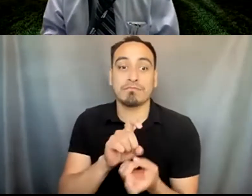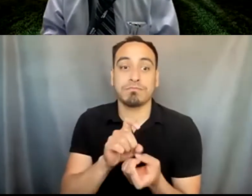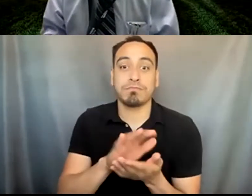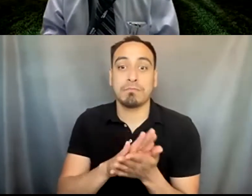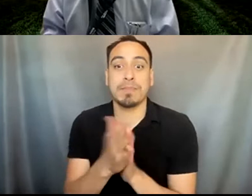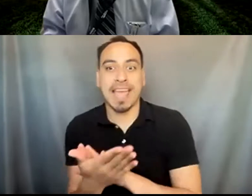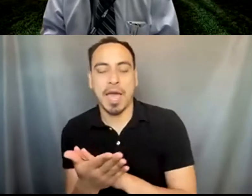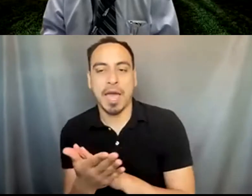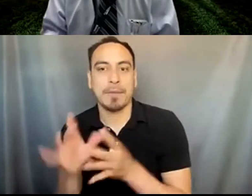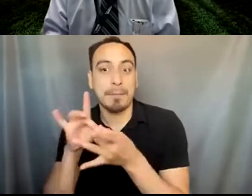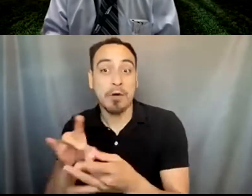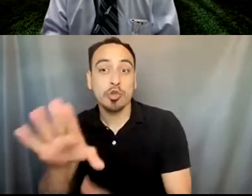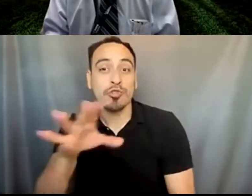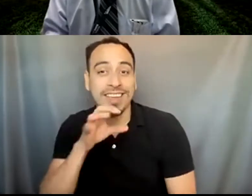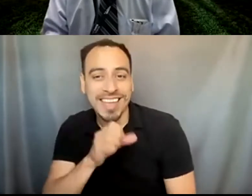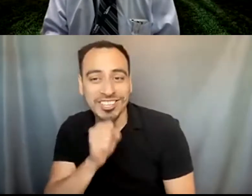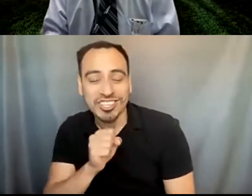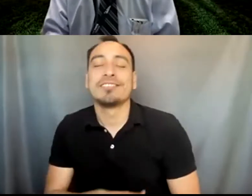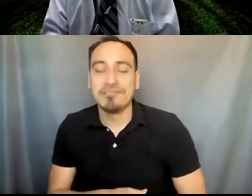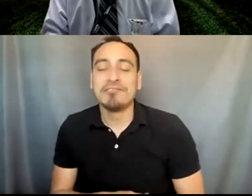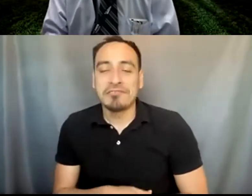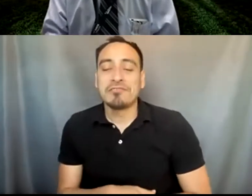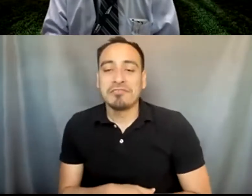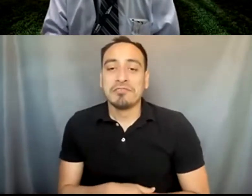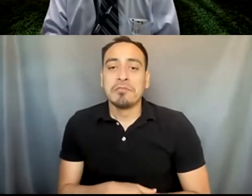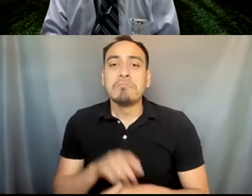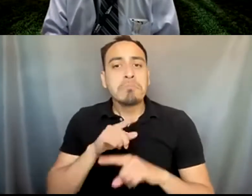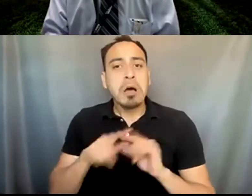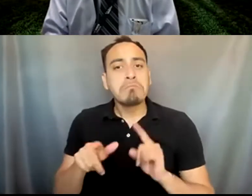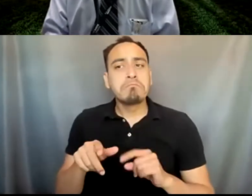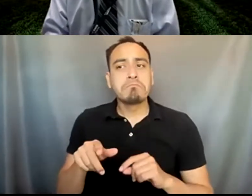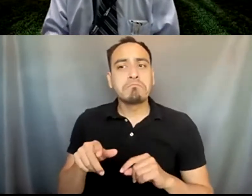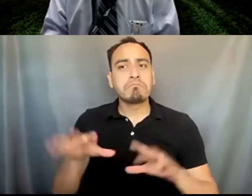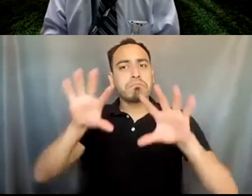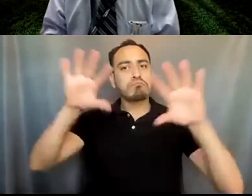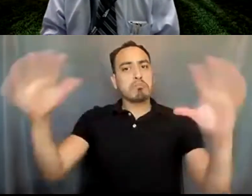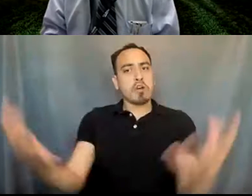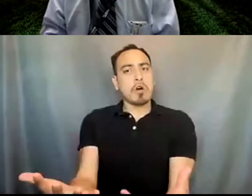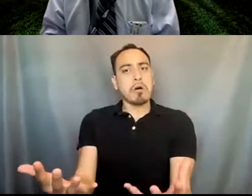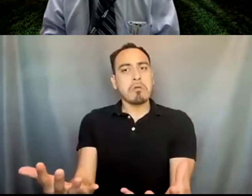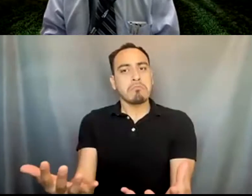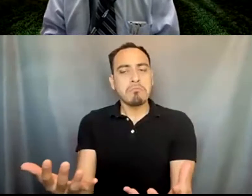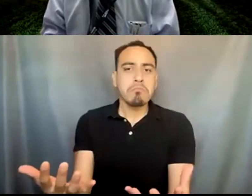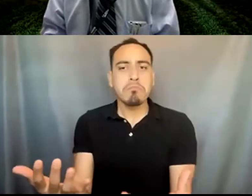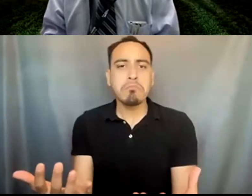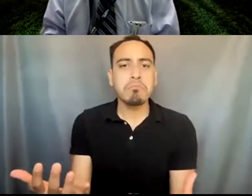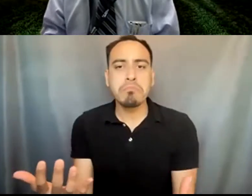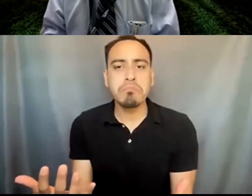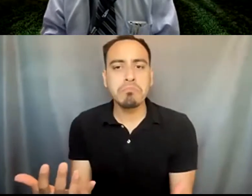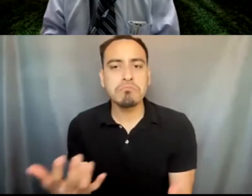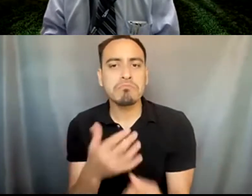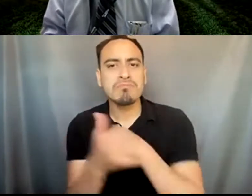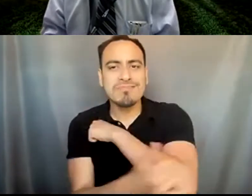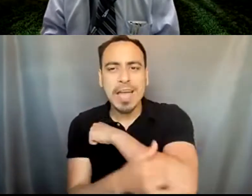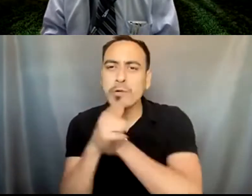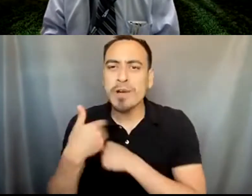then when you look overall, the counties that have the highest vaccine percentages, these tend